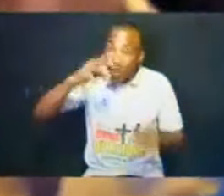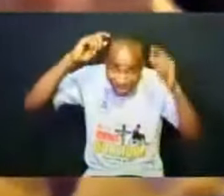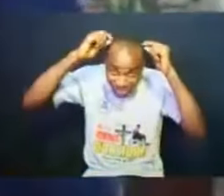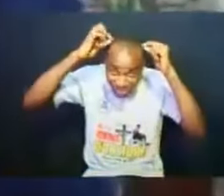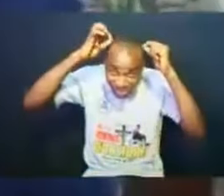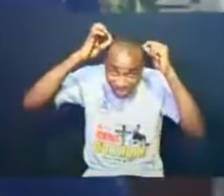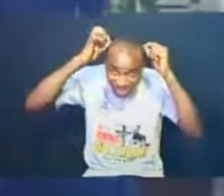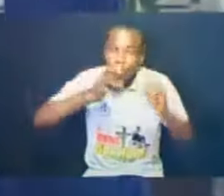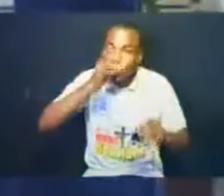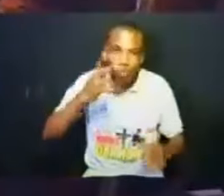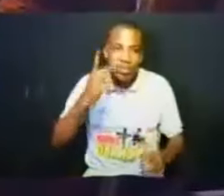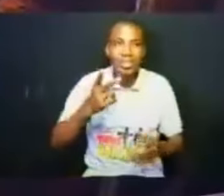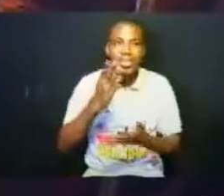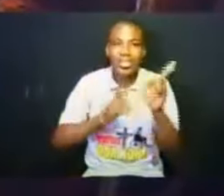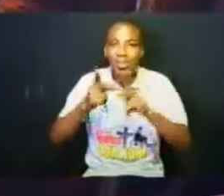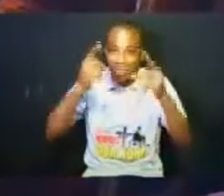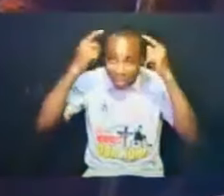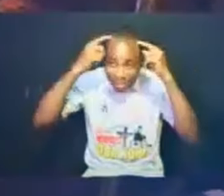se.